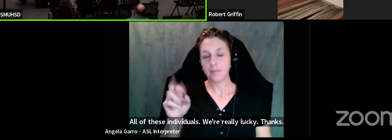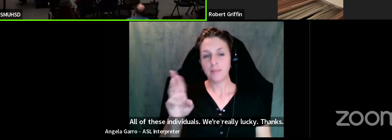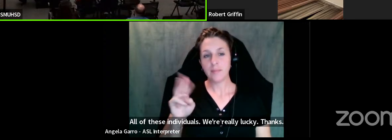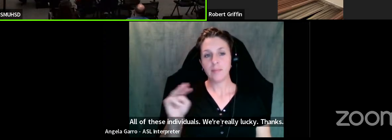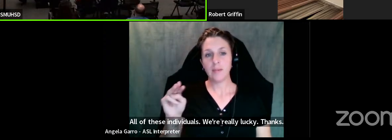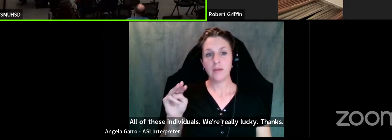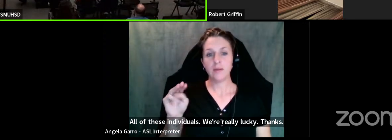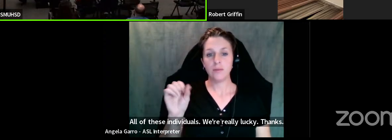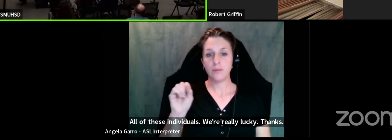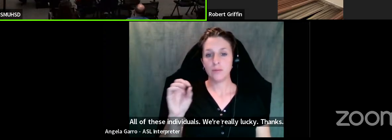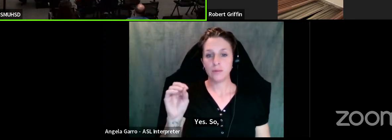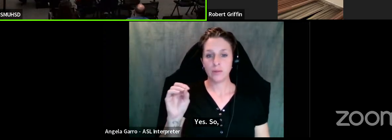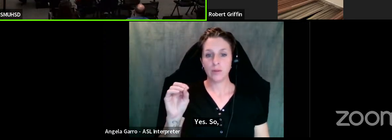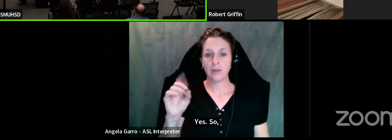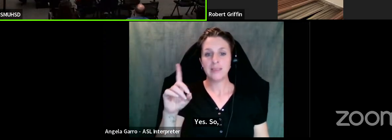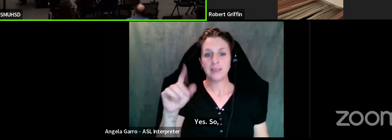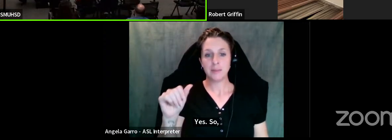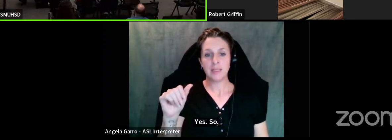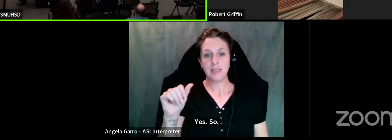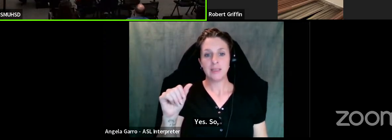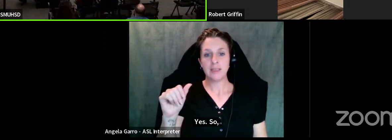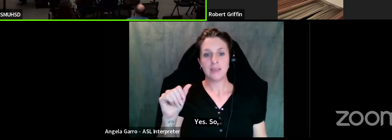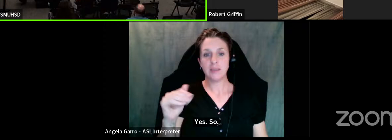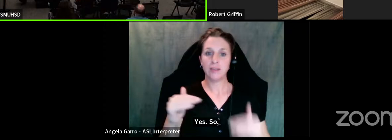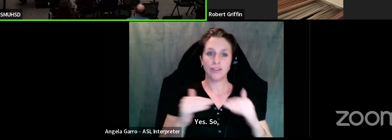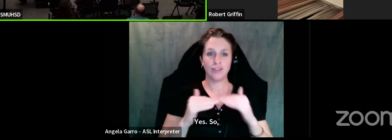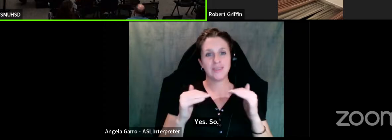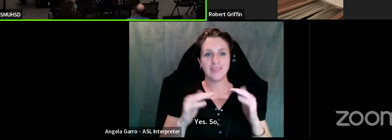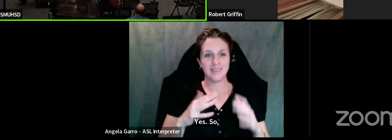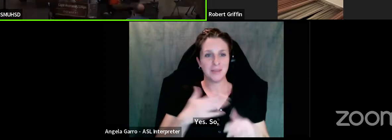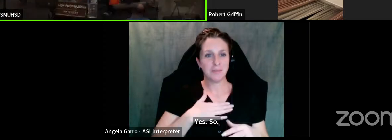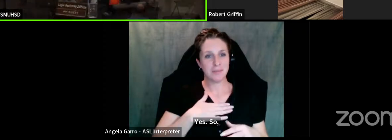So disability justice is my jam.